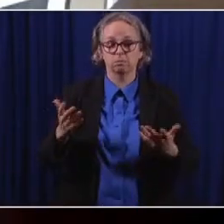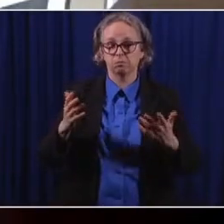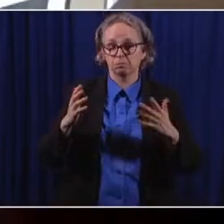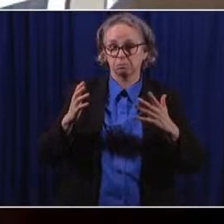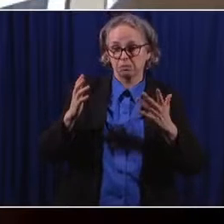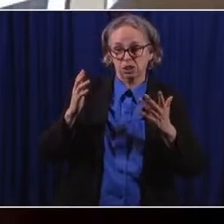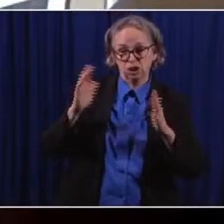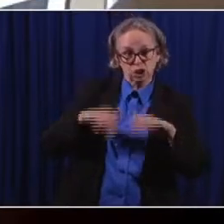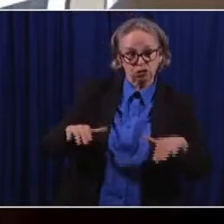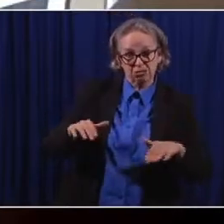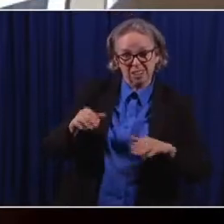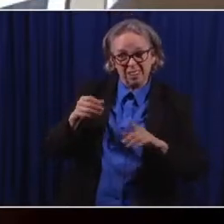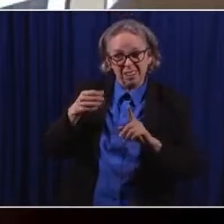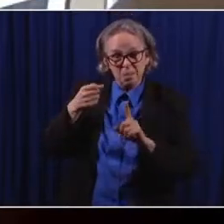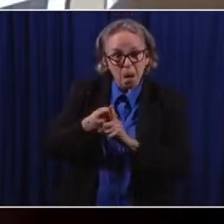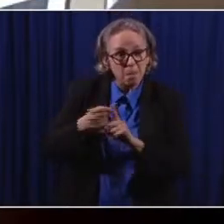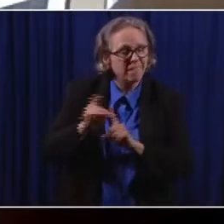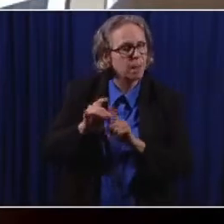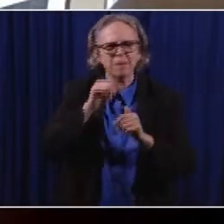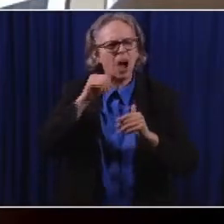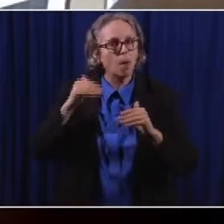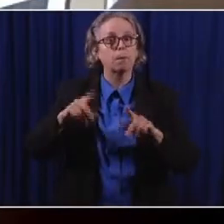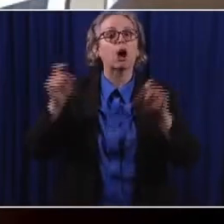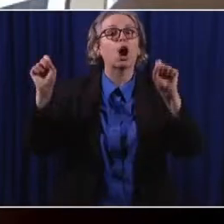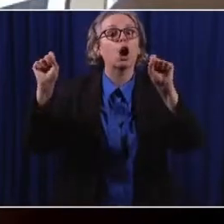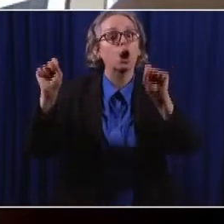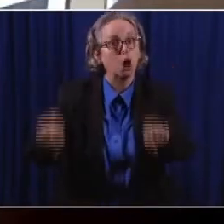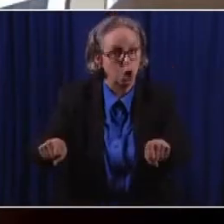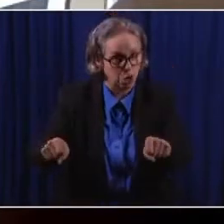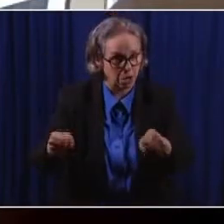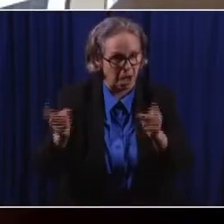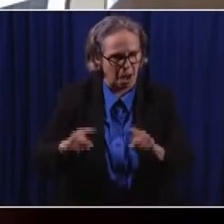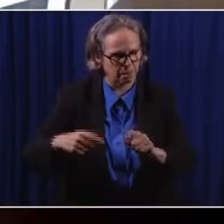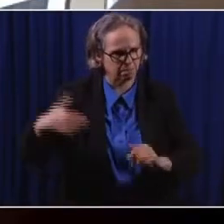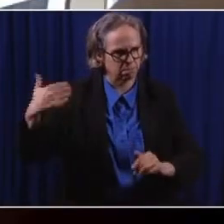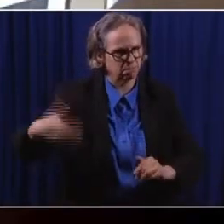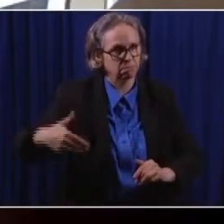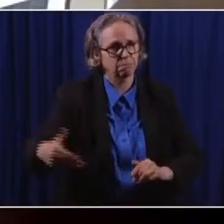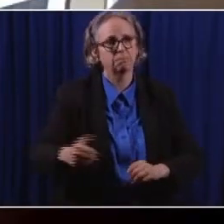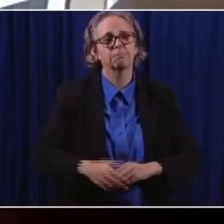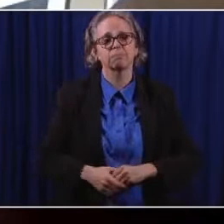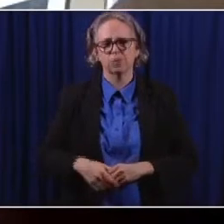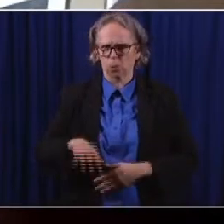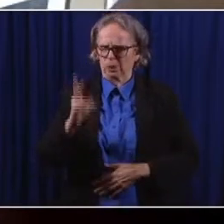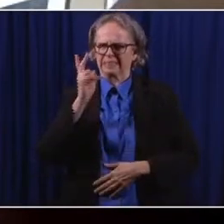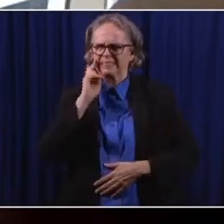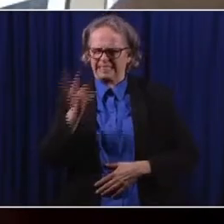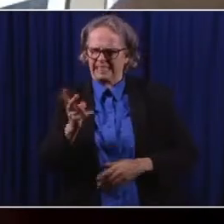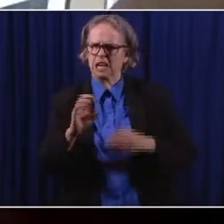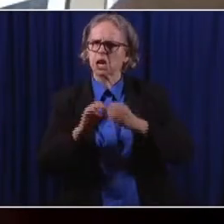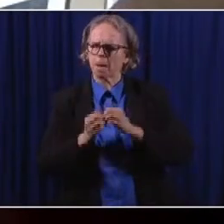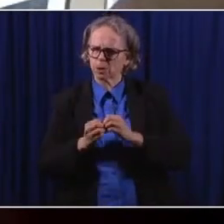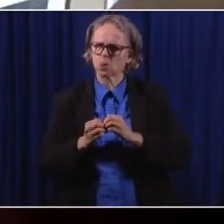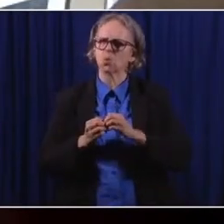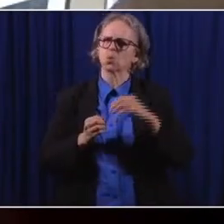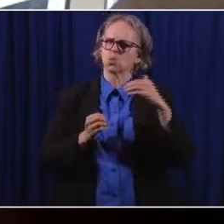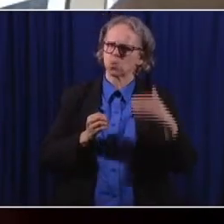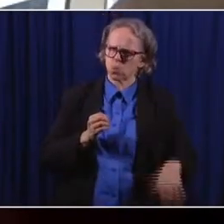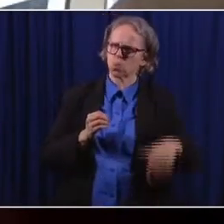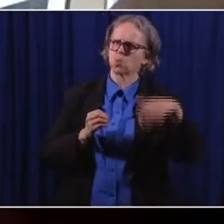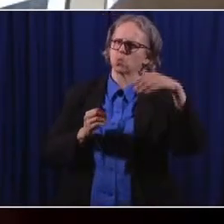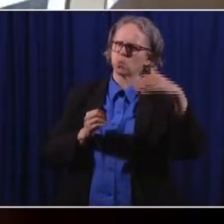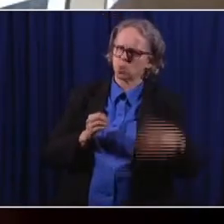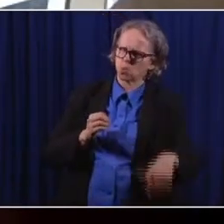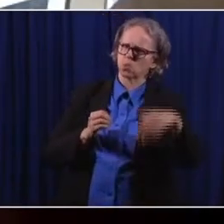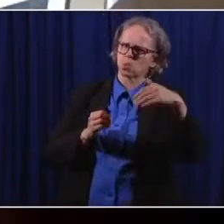really reflects that. We have fairly consistent numbers of children positive with COVID, but fairly also consistently low numbers of